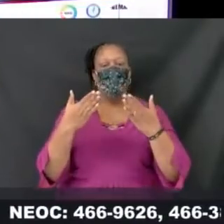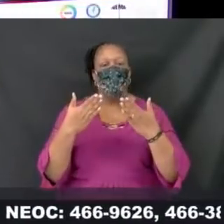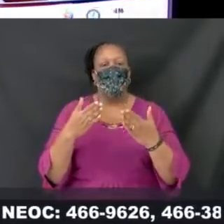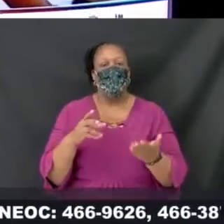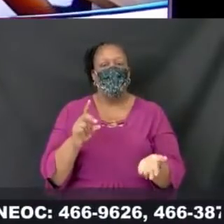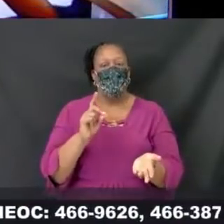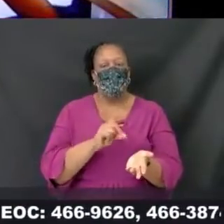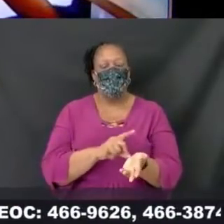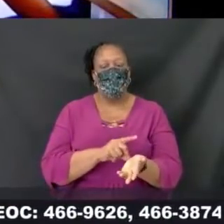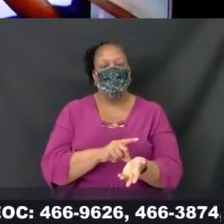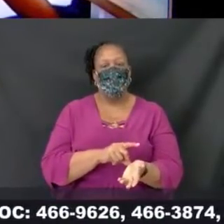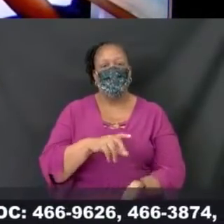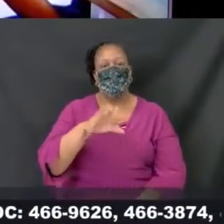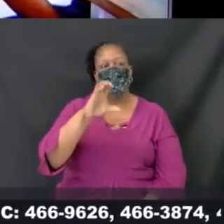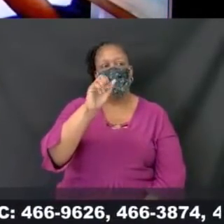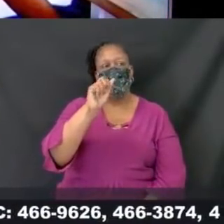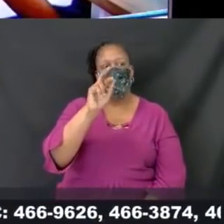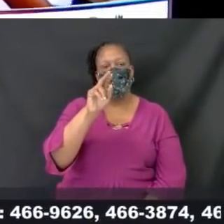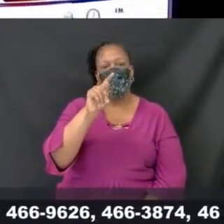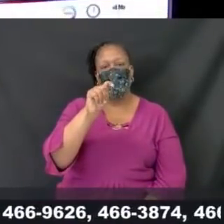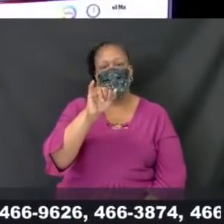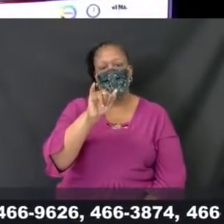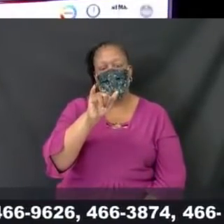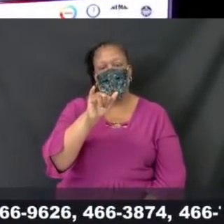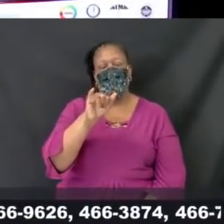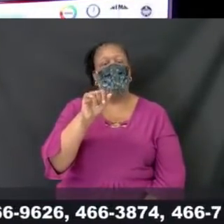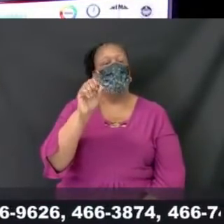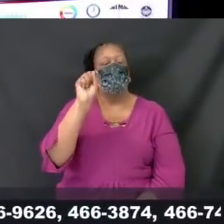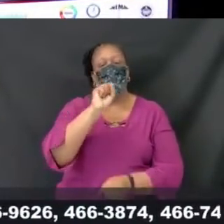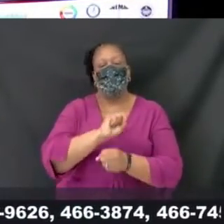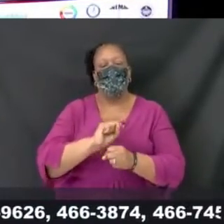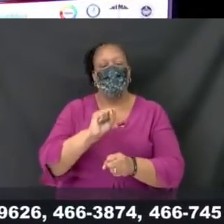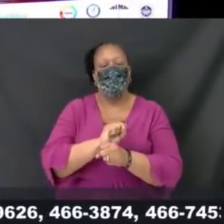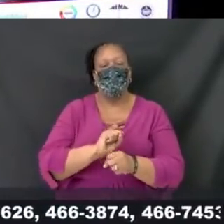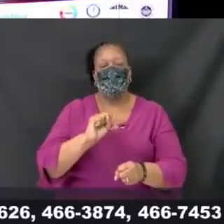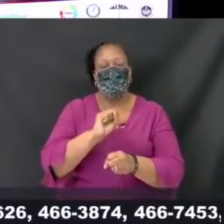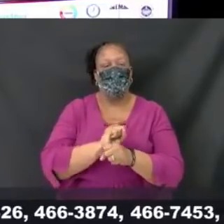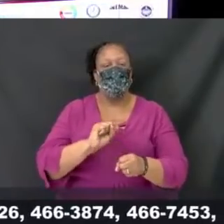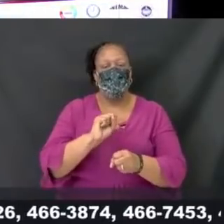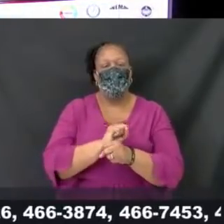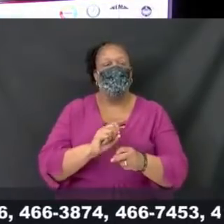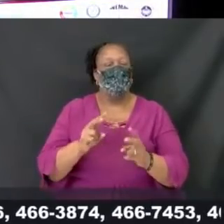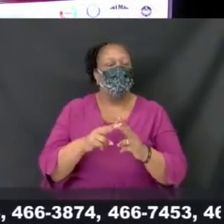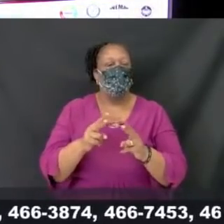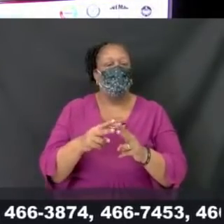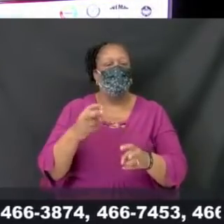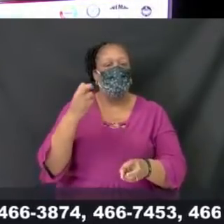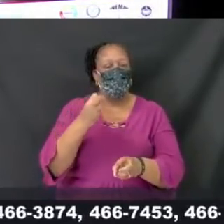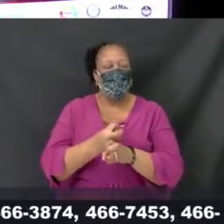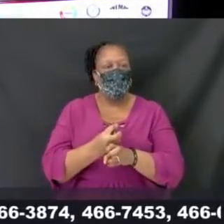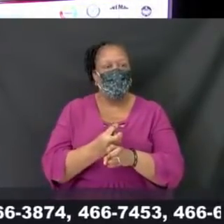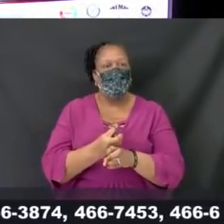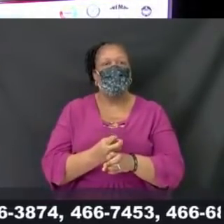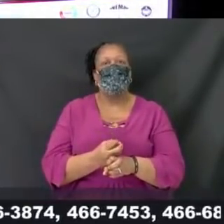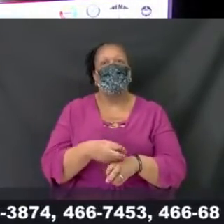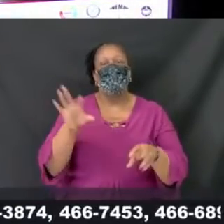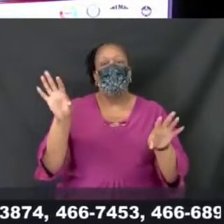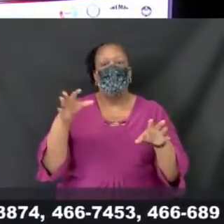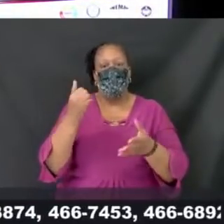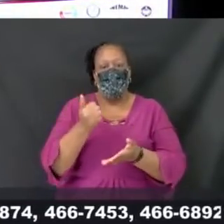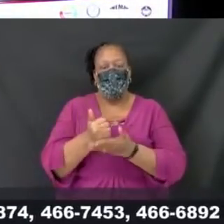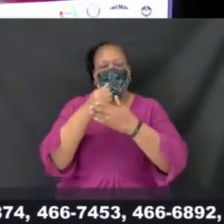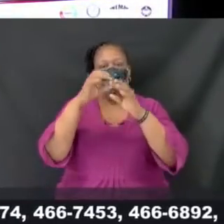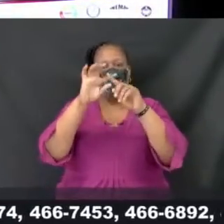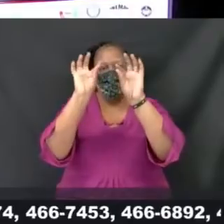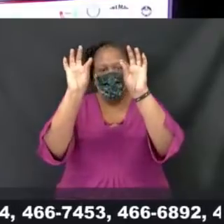forget Dr. Marissa Carty, who works very, very hard behind the scenes, doing a lot of the stats and